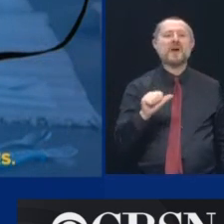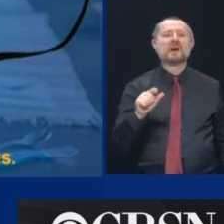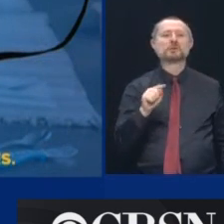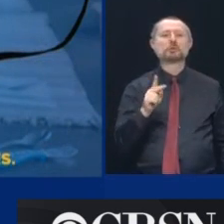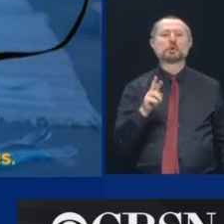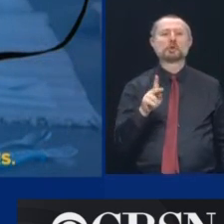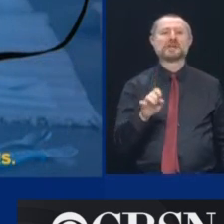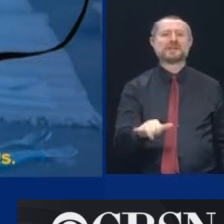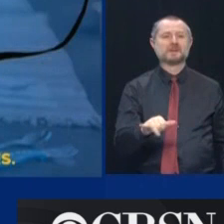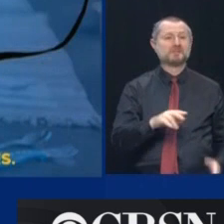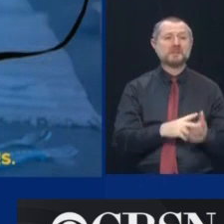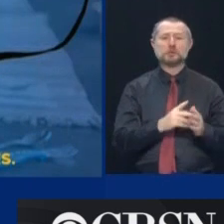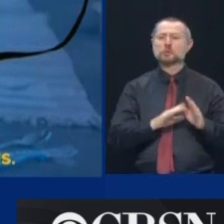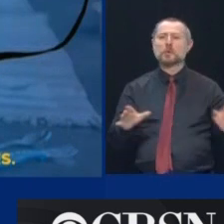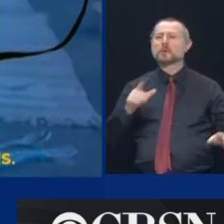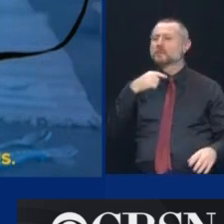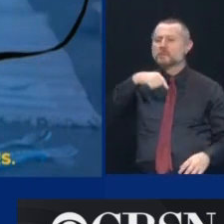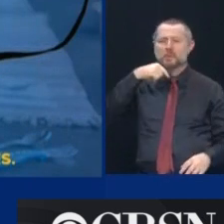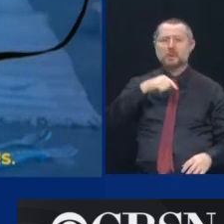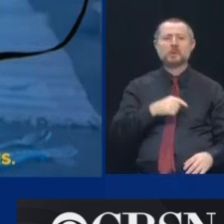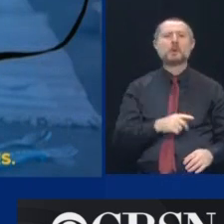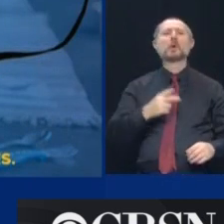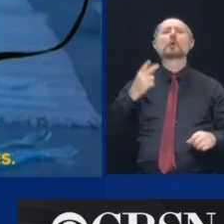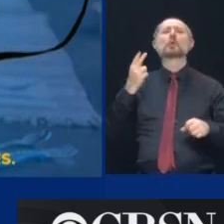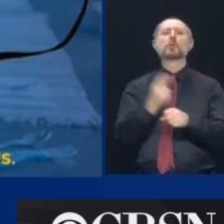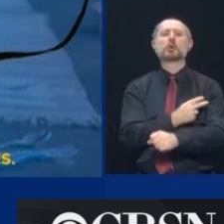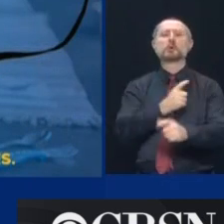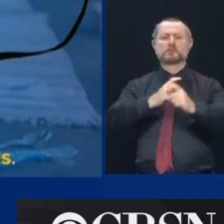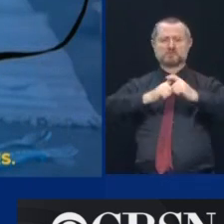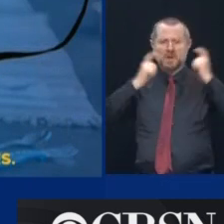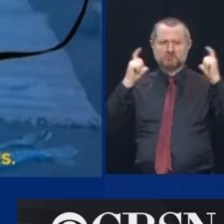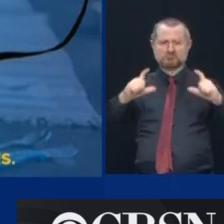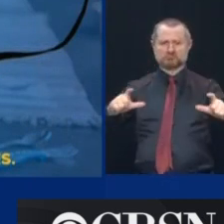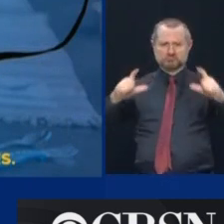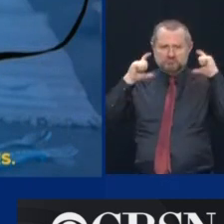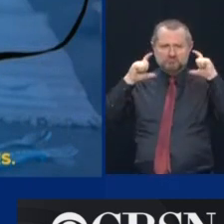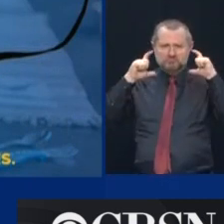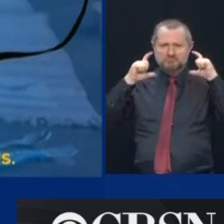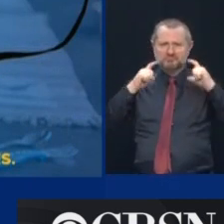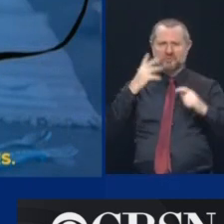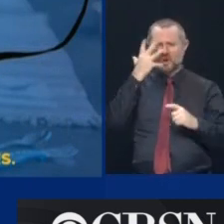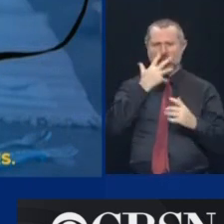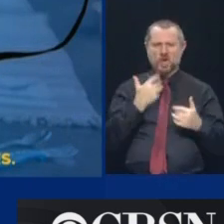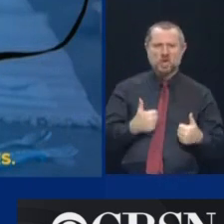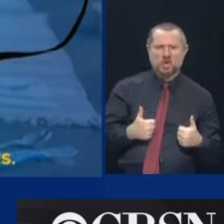Wear a mask. And you look good wearing this mask.